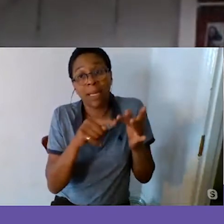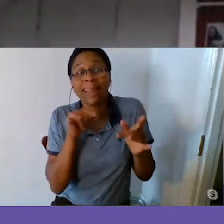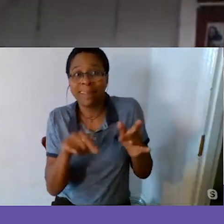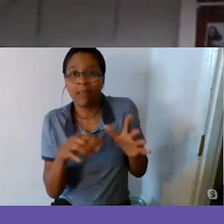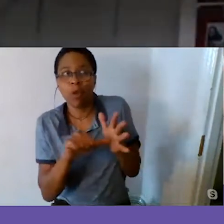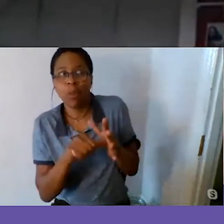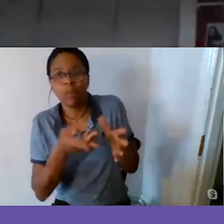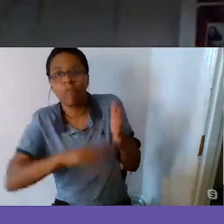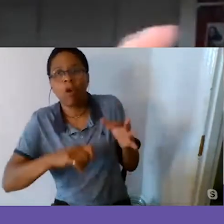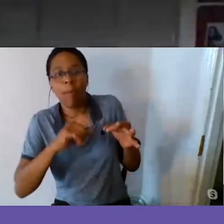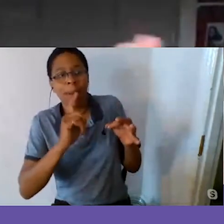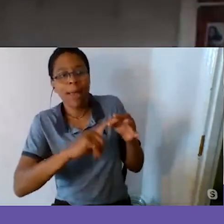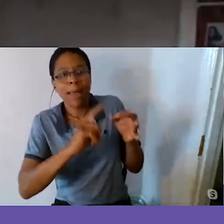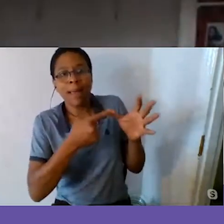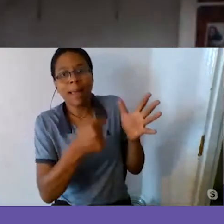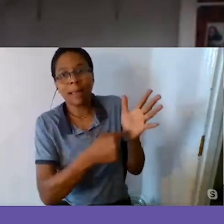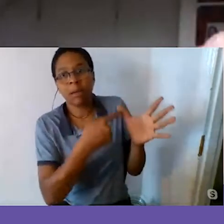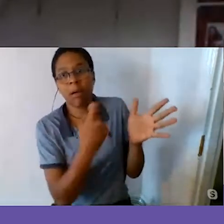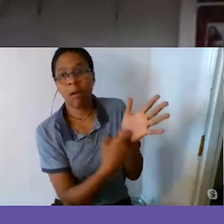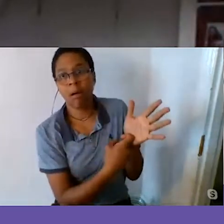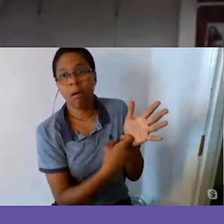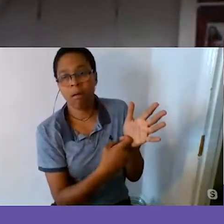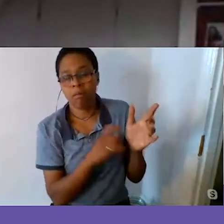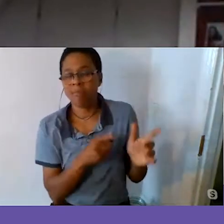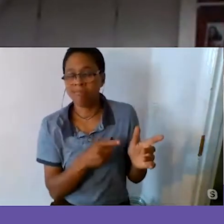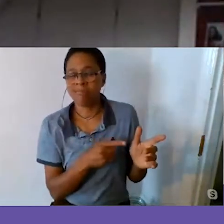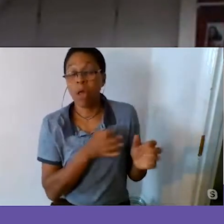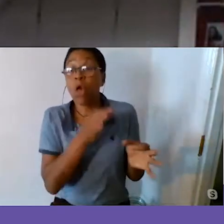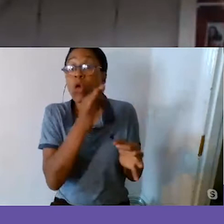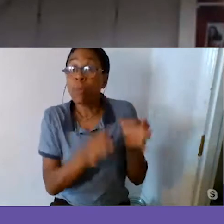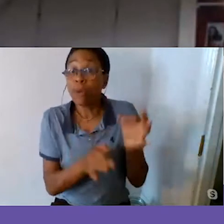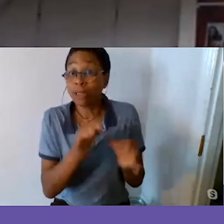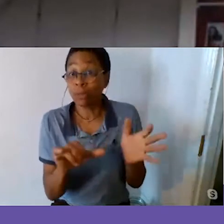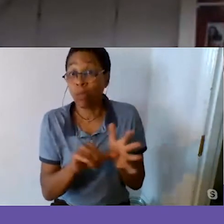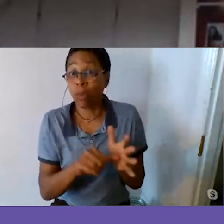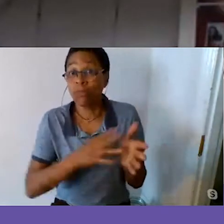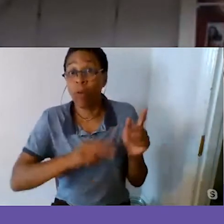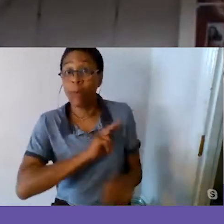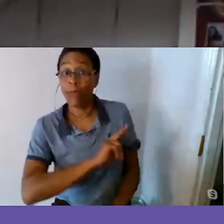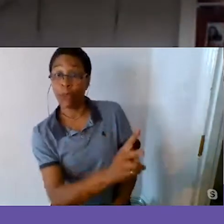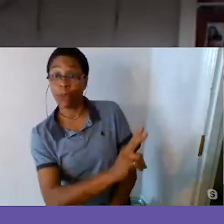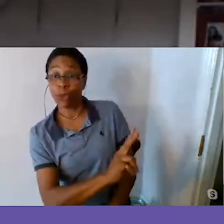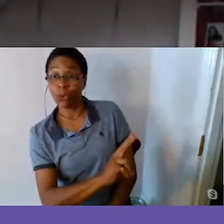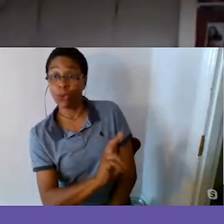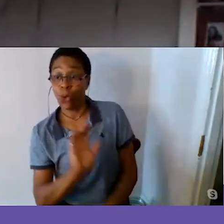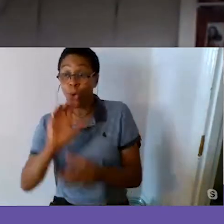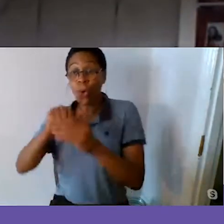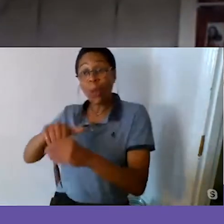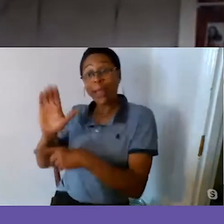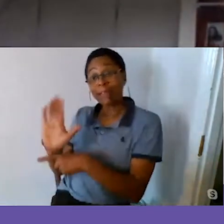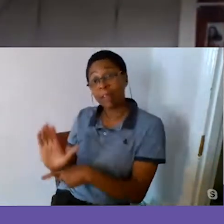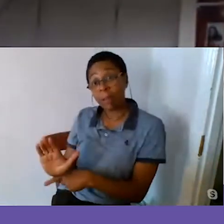So those, like, political problems were reflected in like films. So, like, without telling me,